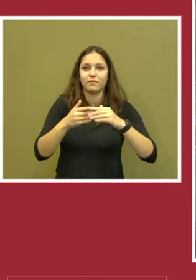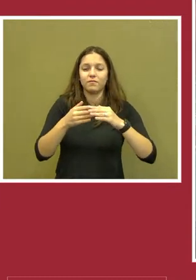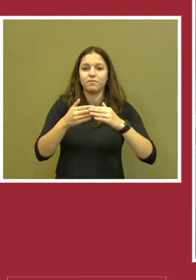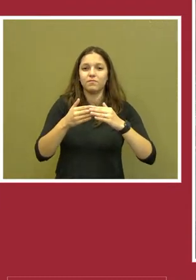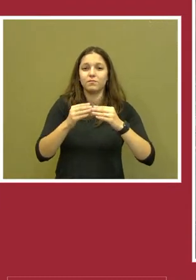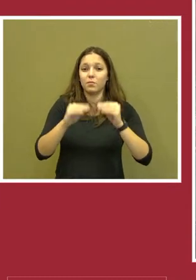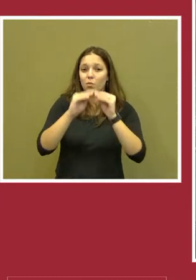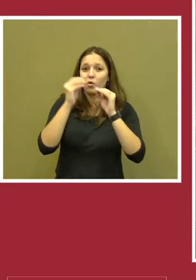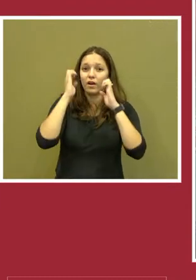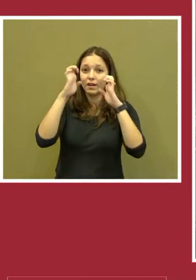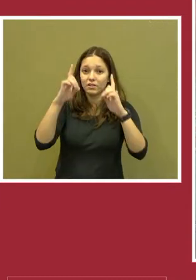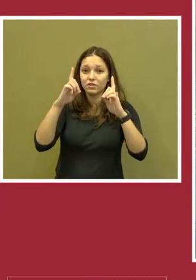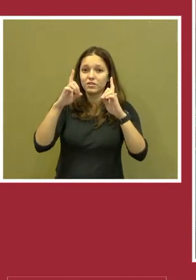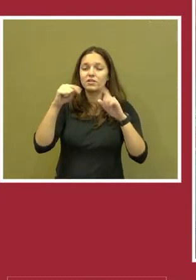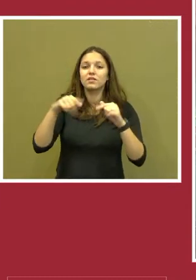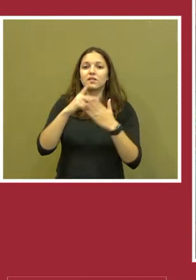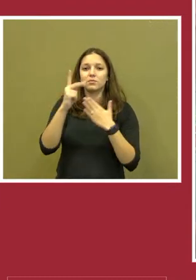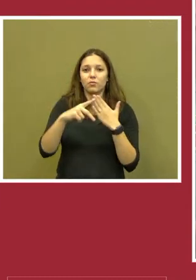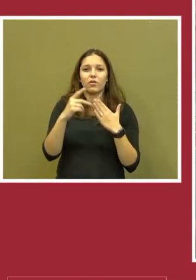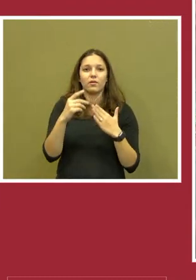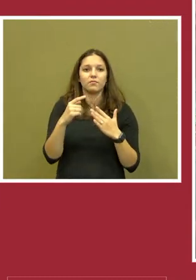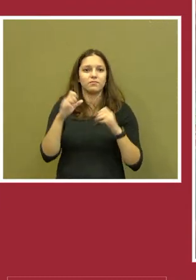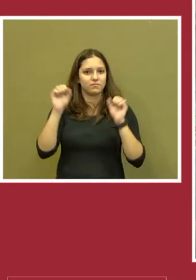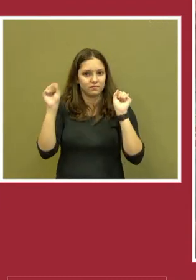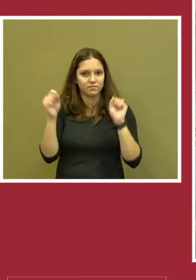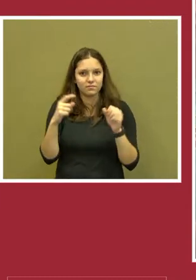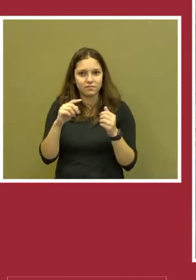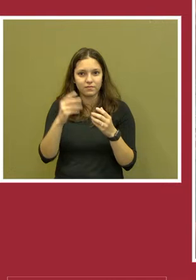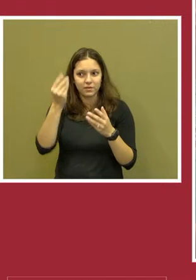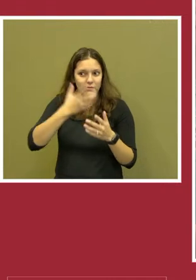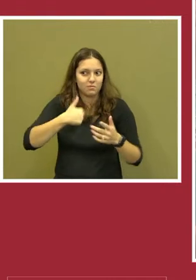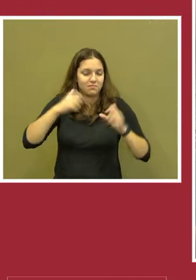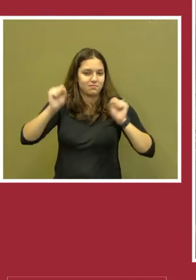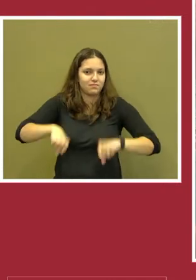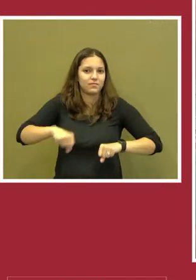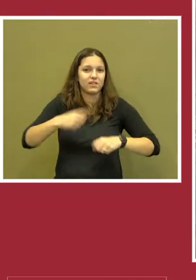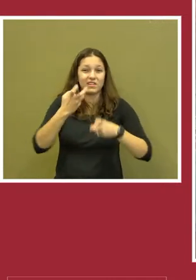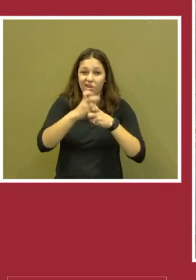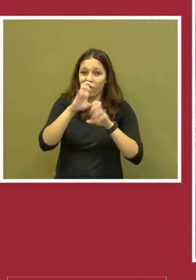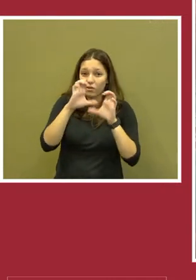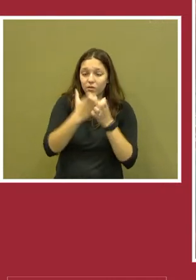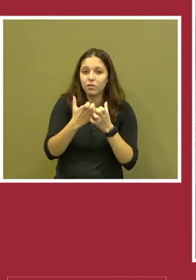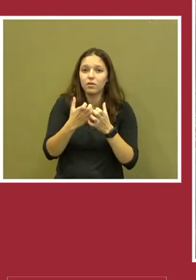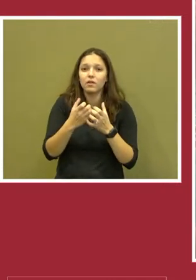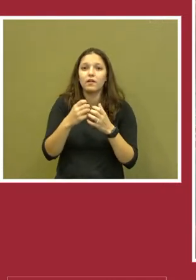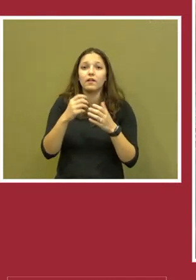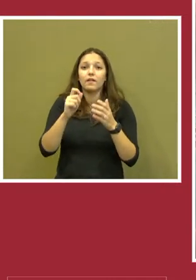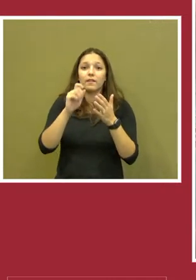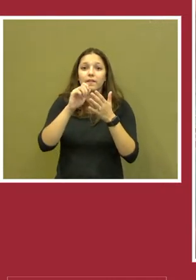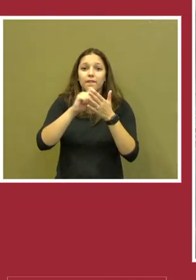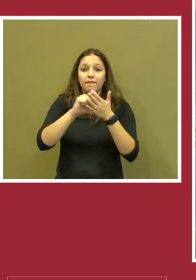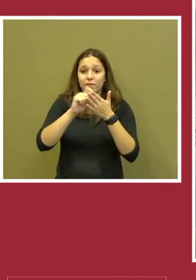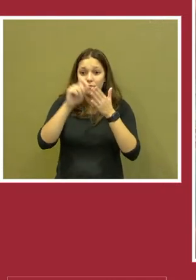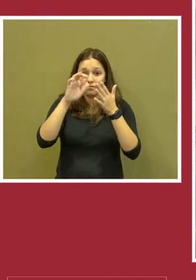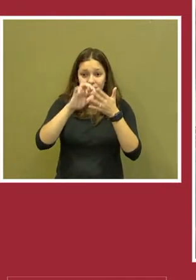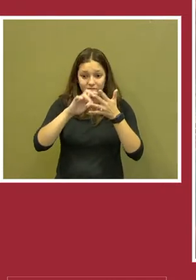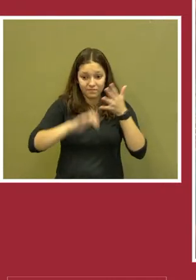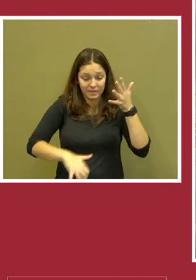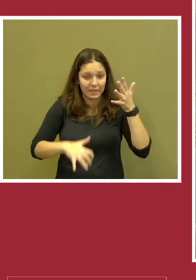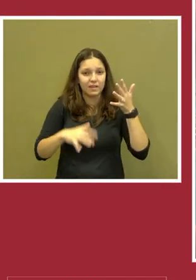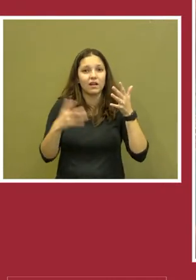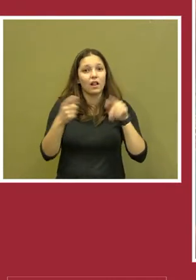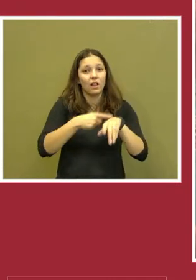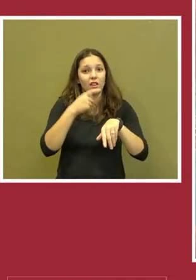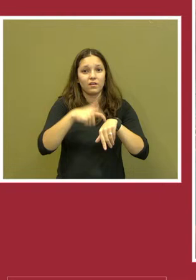has actually helped me know that it's attainable, even though it's a really hard courses and the extended essay that took up a lot of my time. It also just taught me that